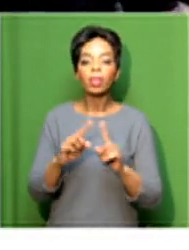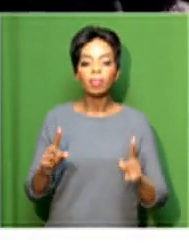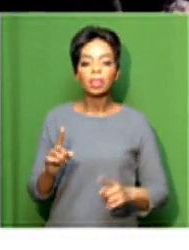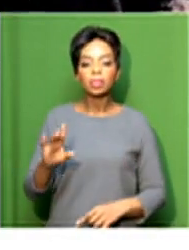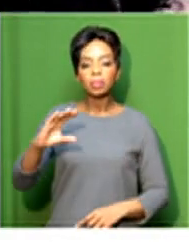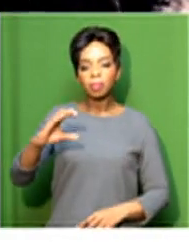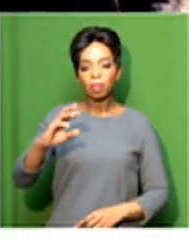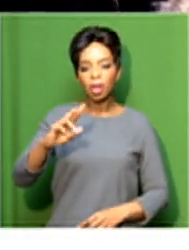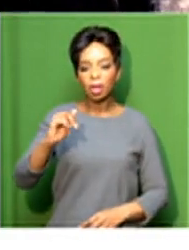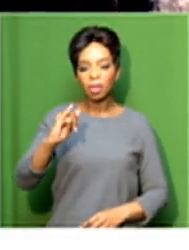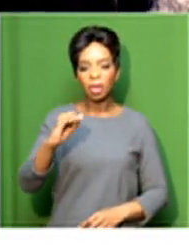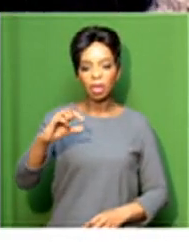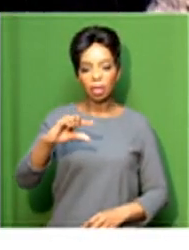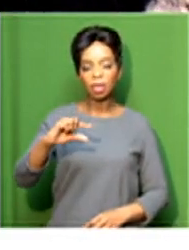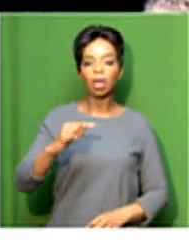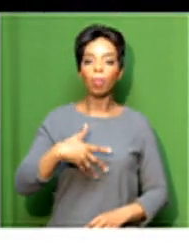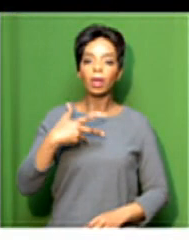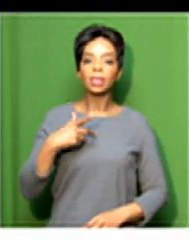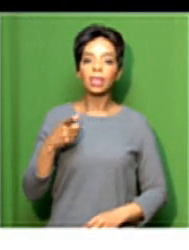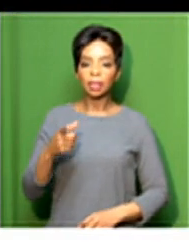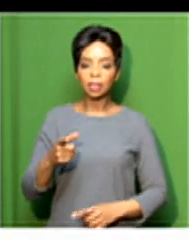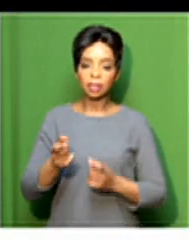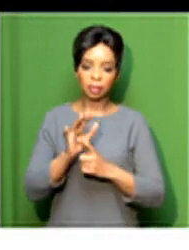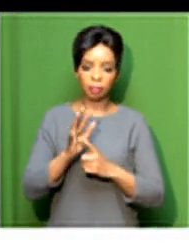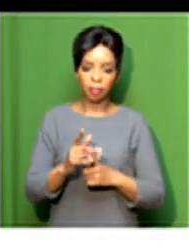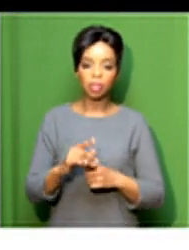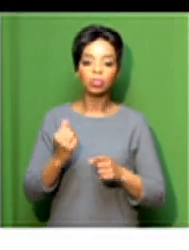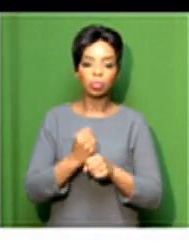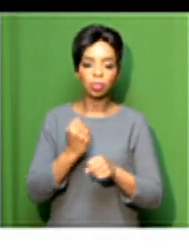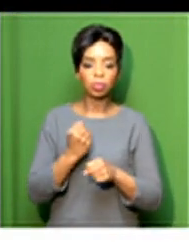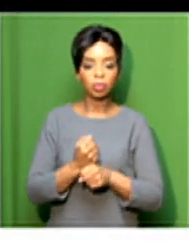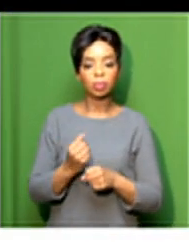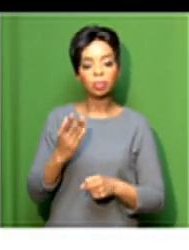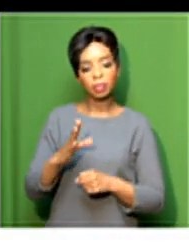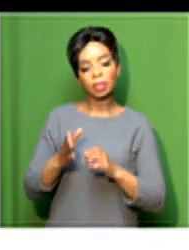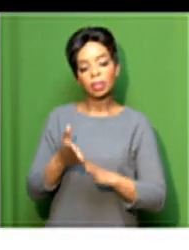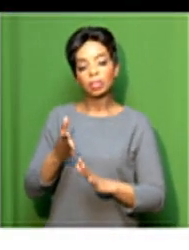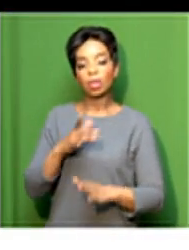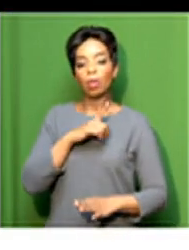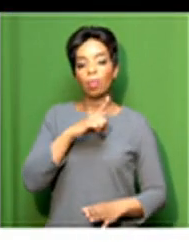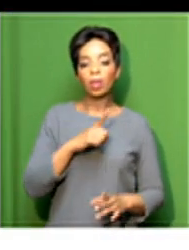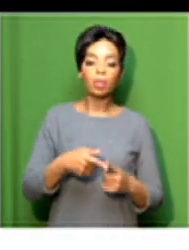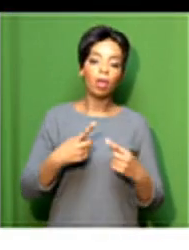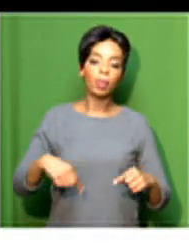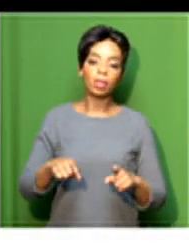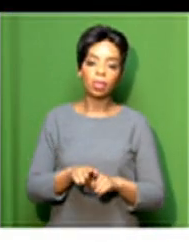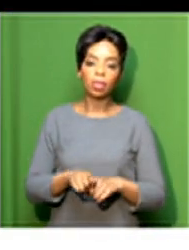film with no scuba diving gear and with no wetsuits, because when we go into the water, we don't wear